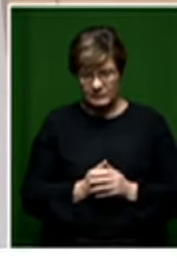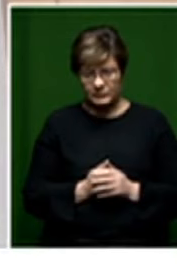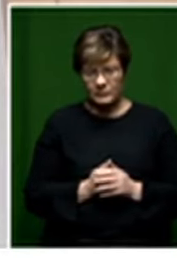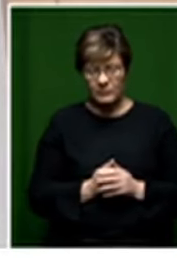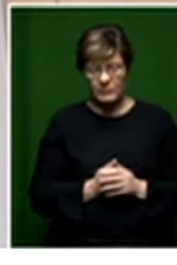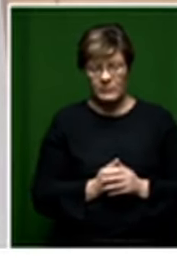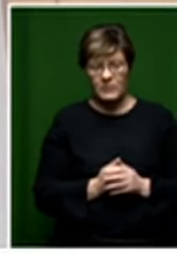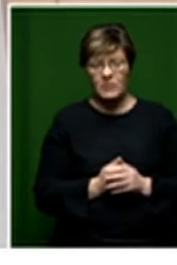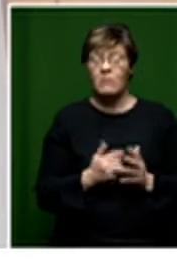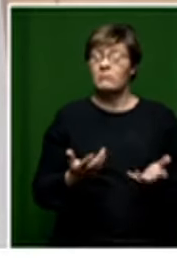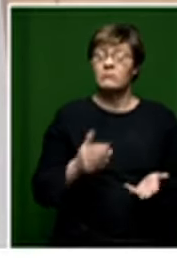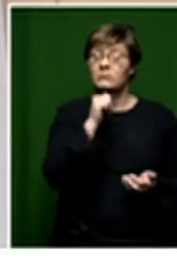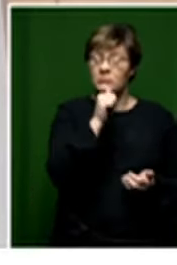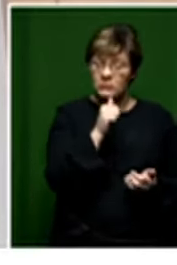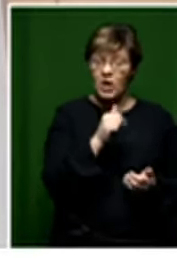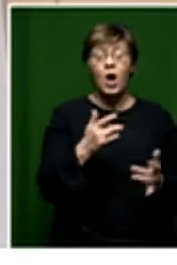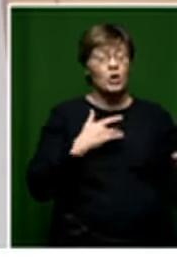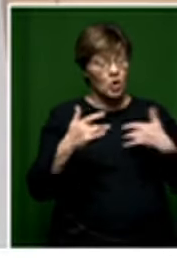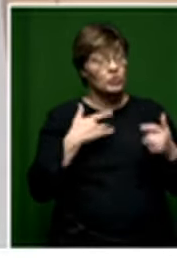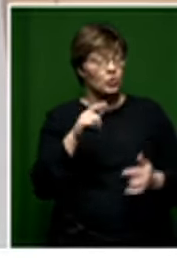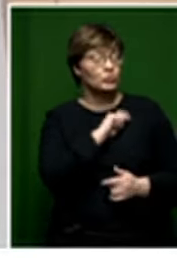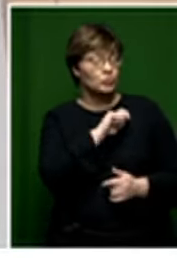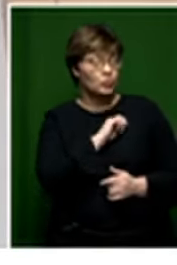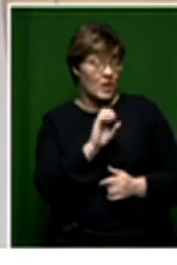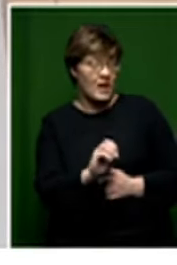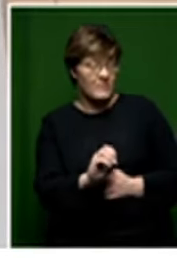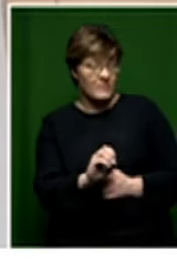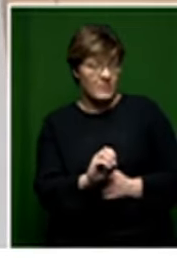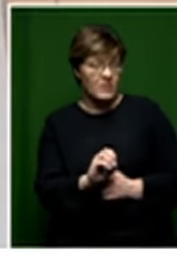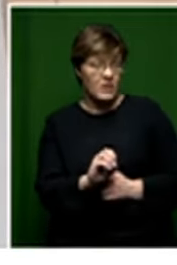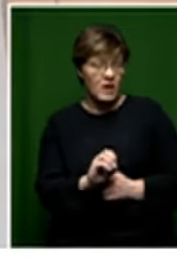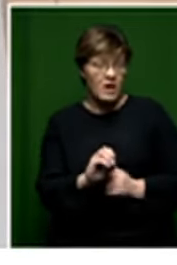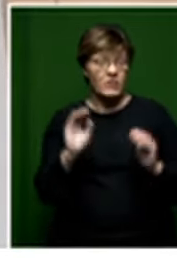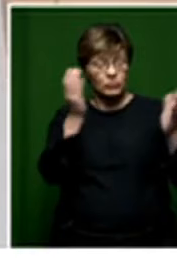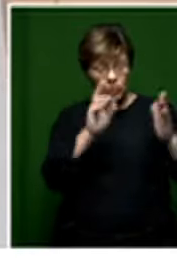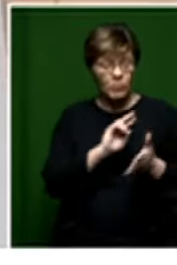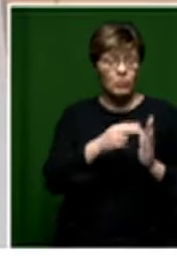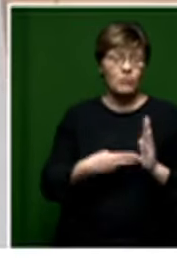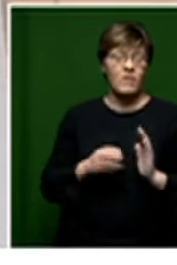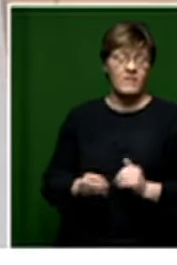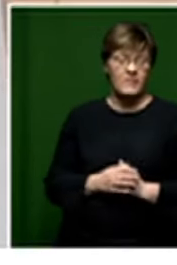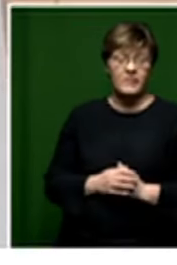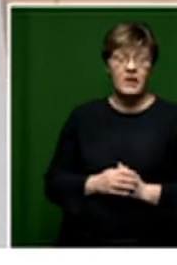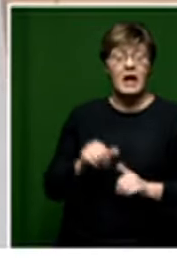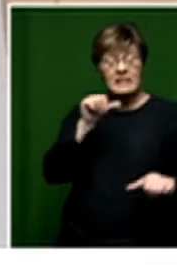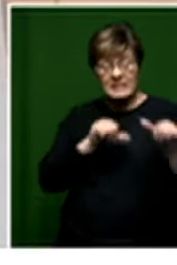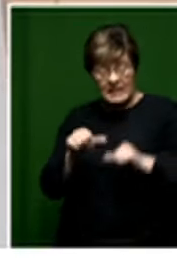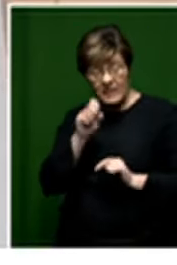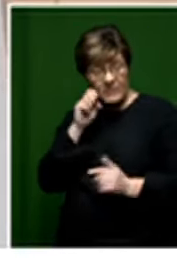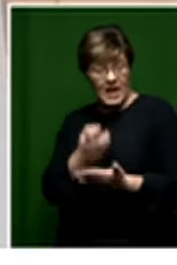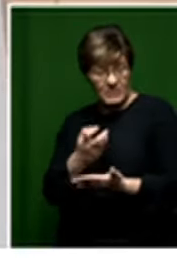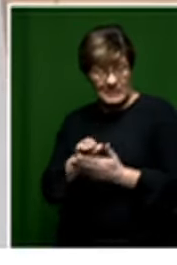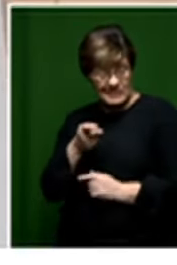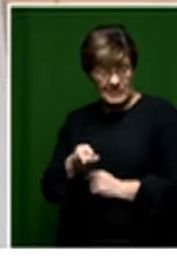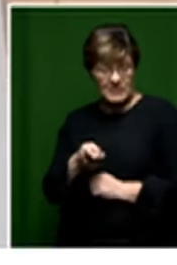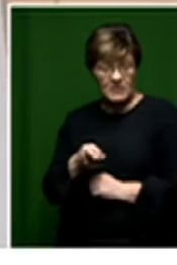So really, although there is a real concern that religion is playing a shaping role, the scientific evidence for that in